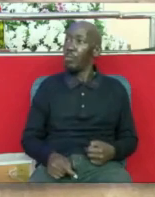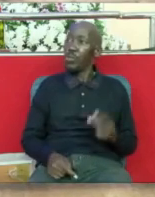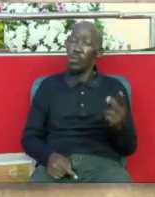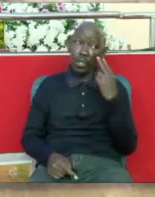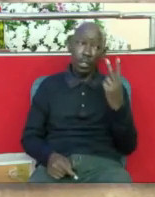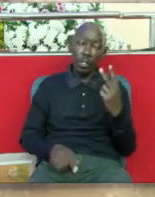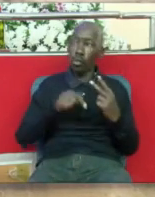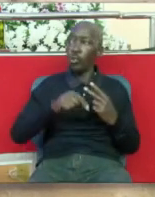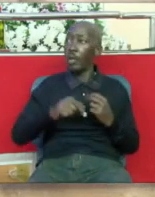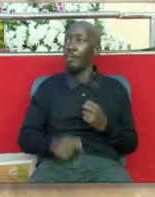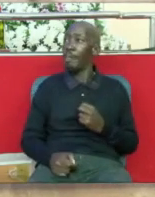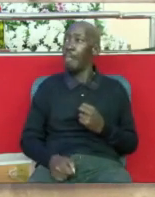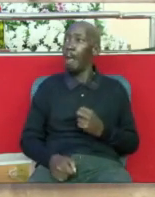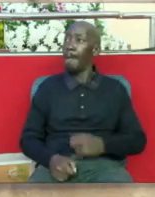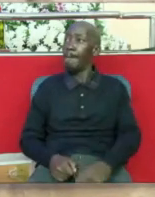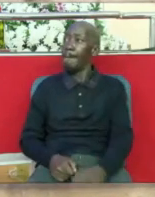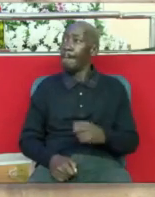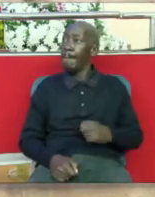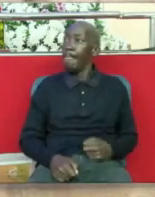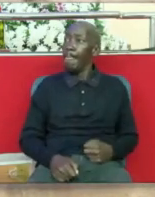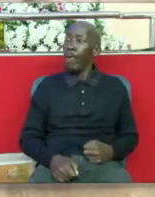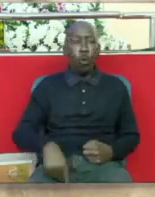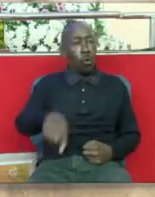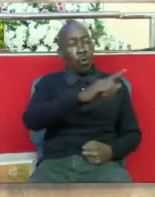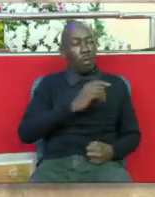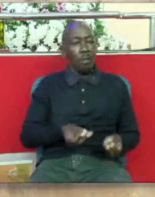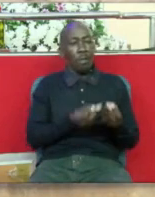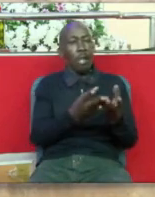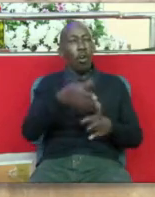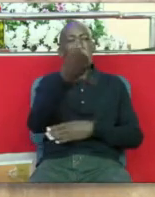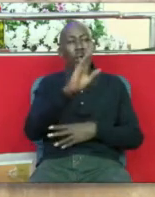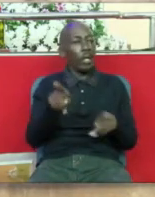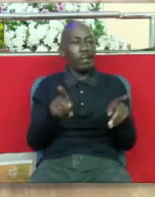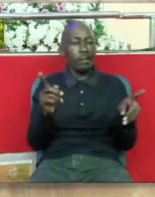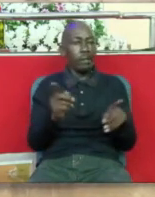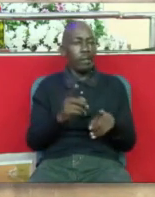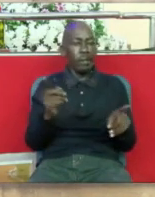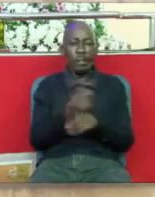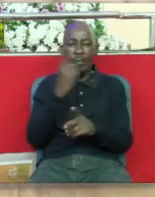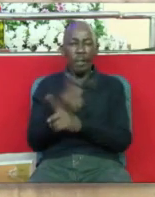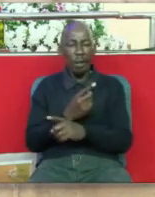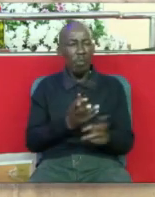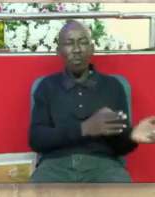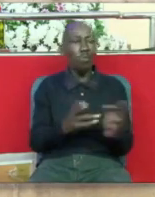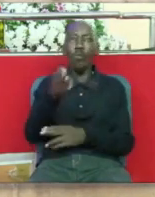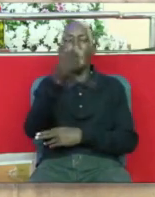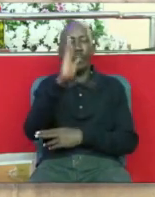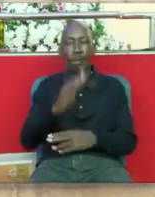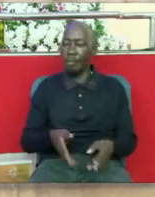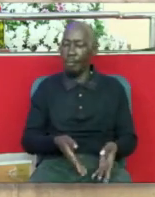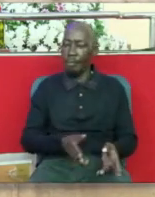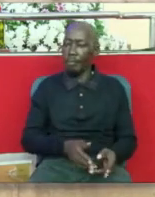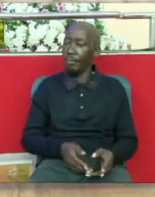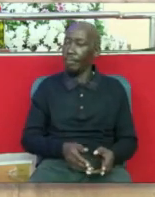today, waona wajua leo, we treat God in a very casual way. Tunamchukulia Mungu kwa njia ya vivi